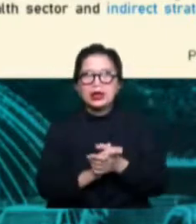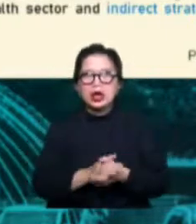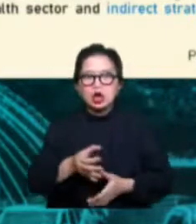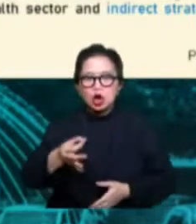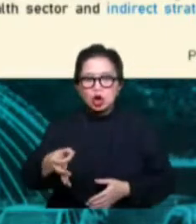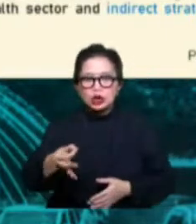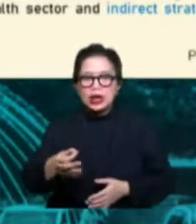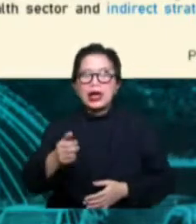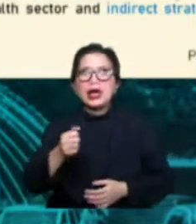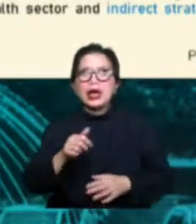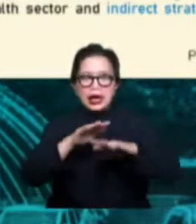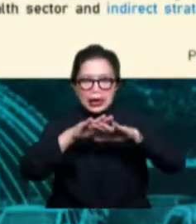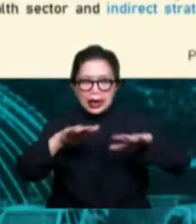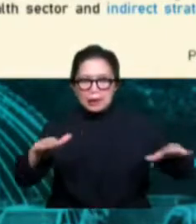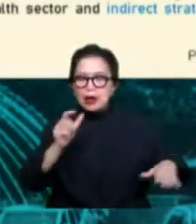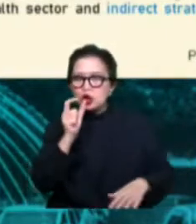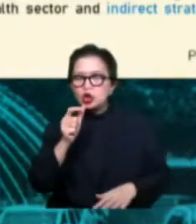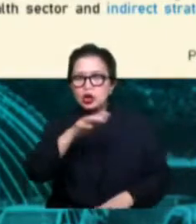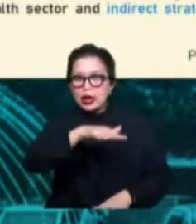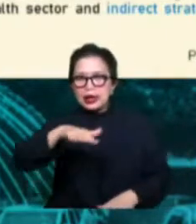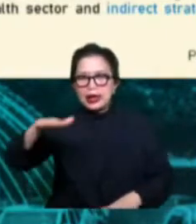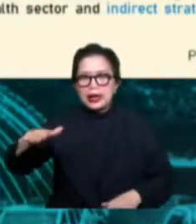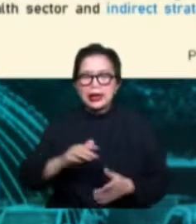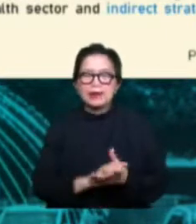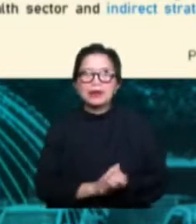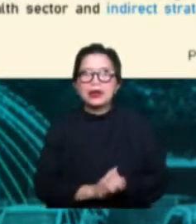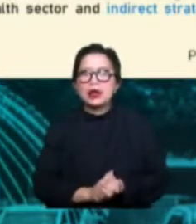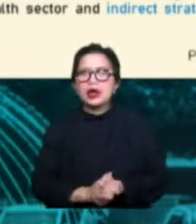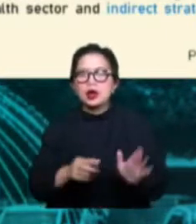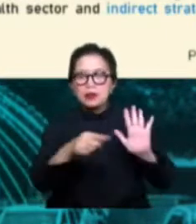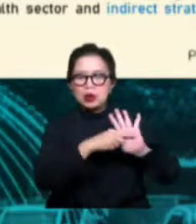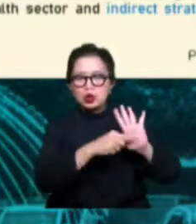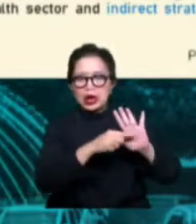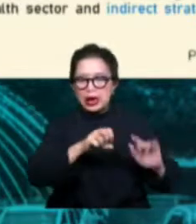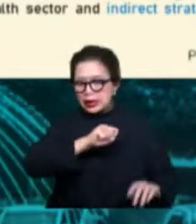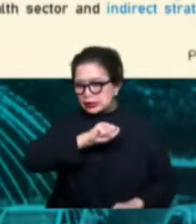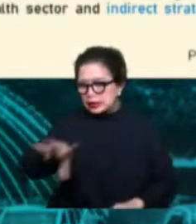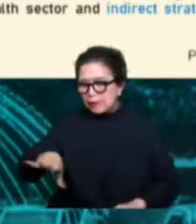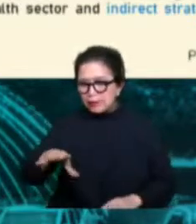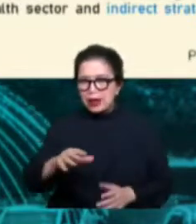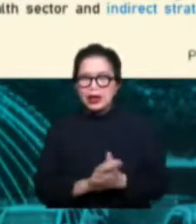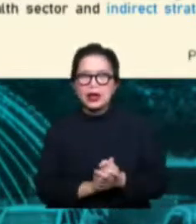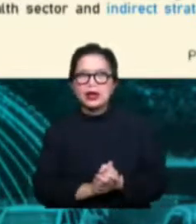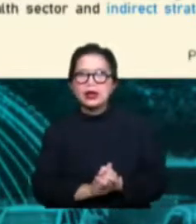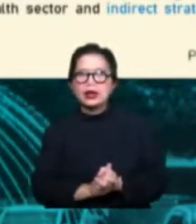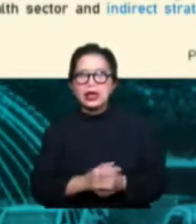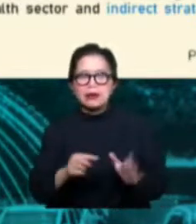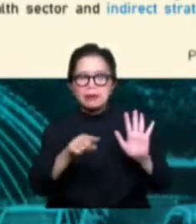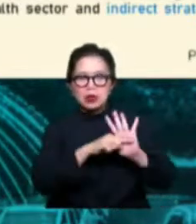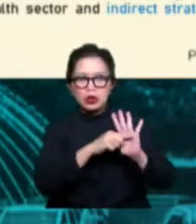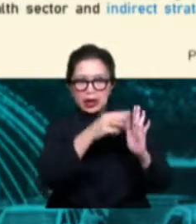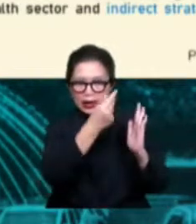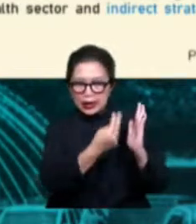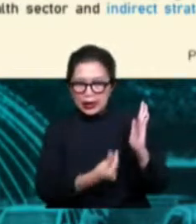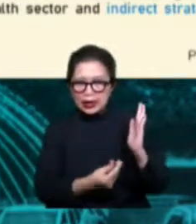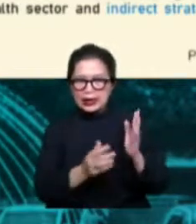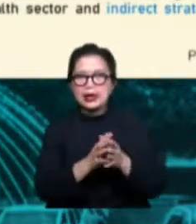and investment opportunity, sustainable urban development health facility, and also